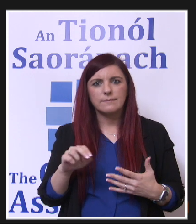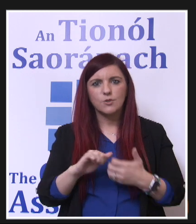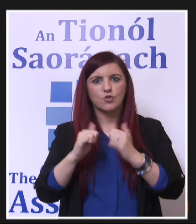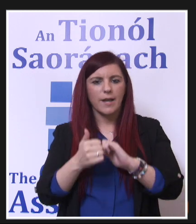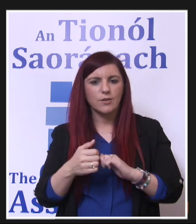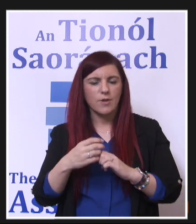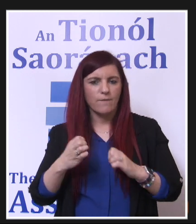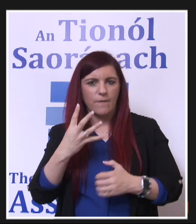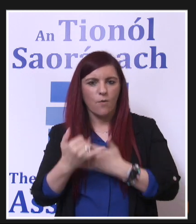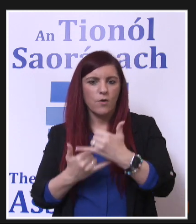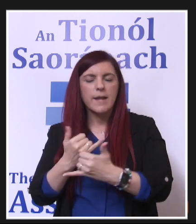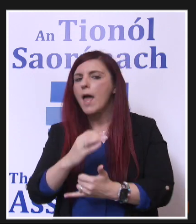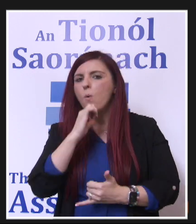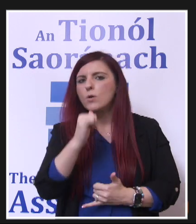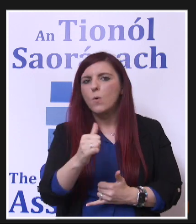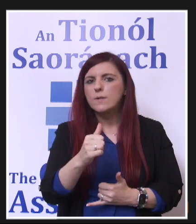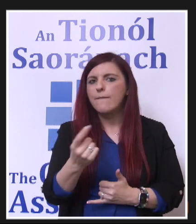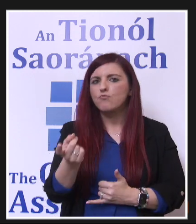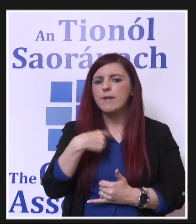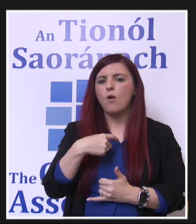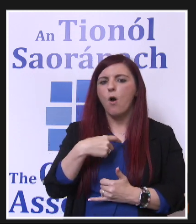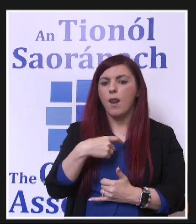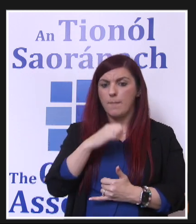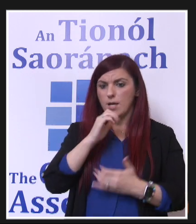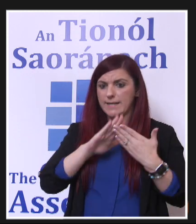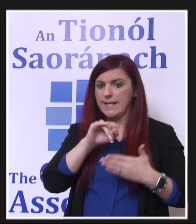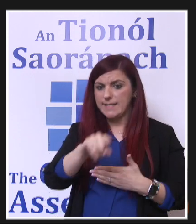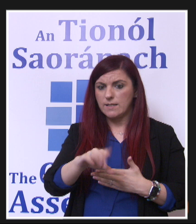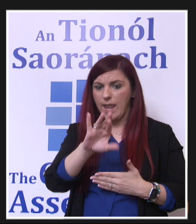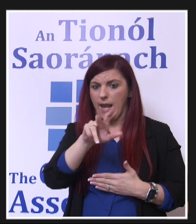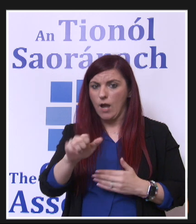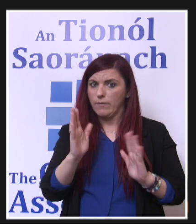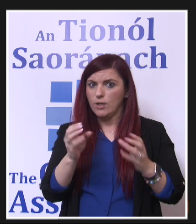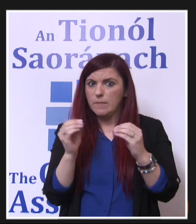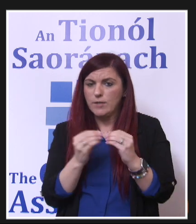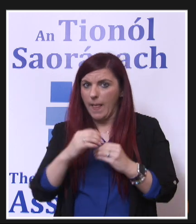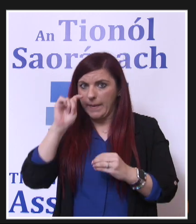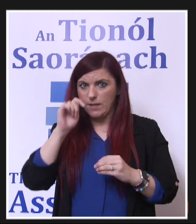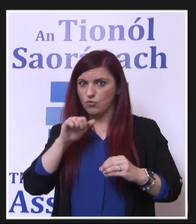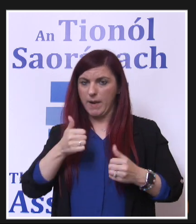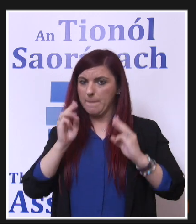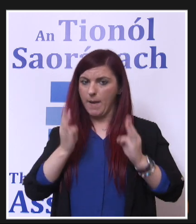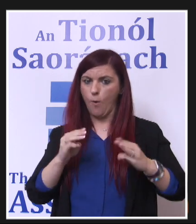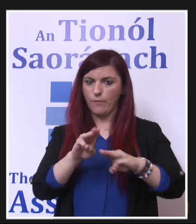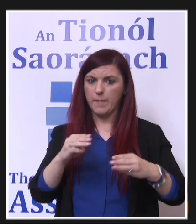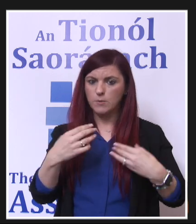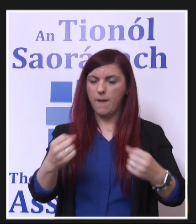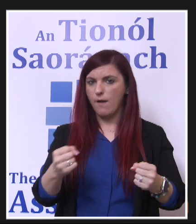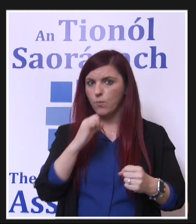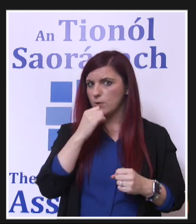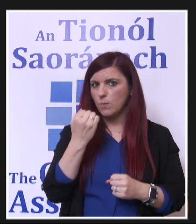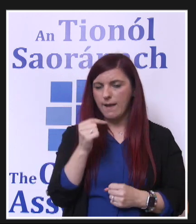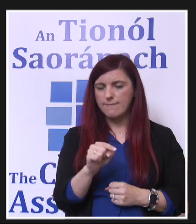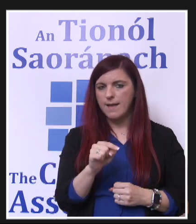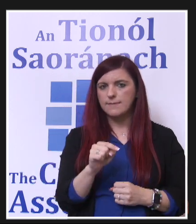We don't have a recall provision, and I wouldn't be against one, by the way. I think Larry made a good point there. That's a strength in their